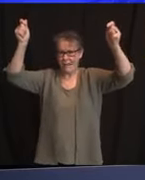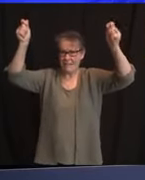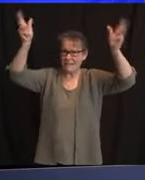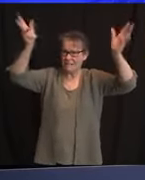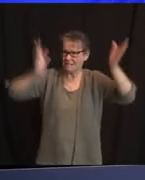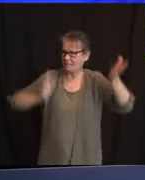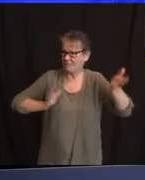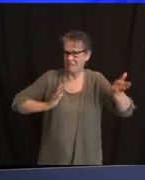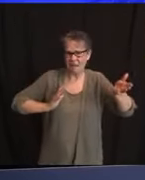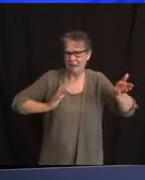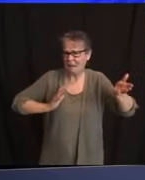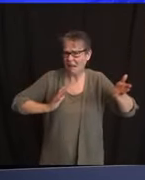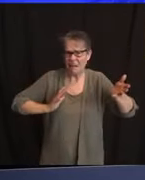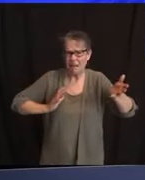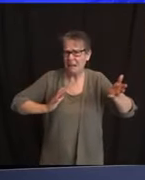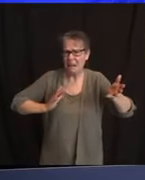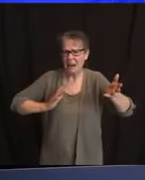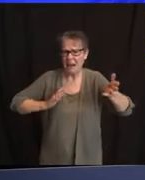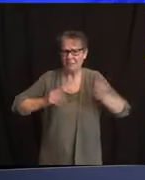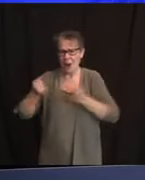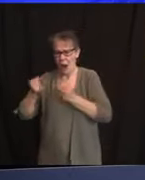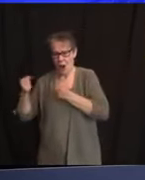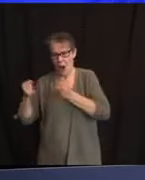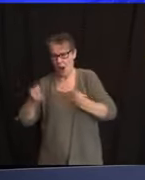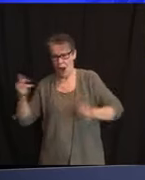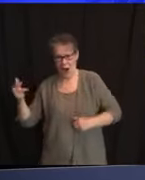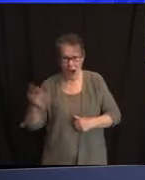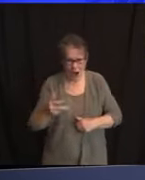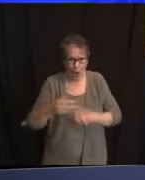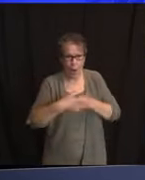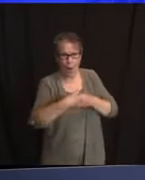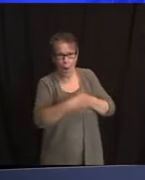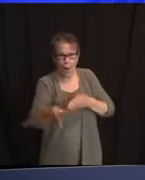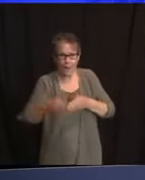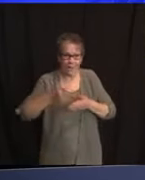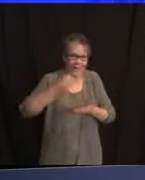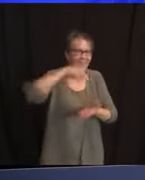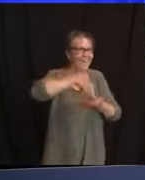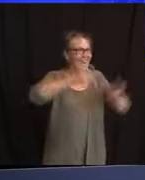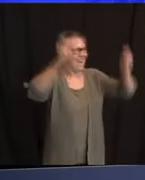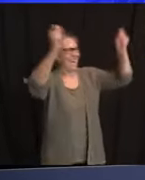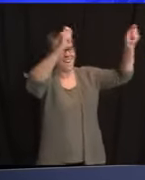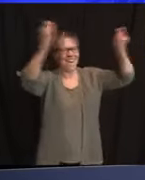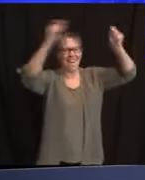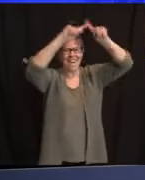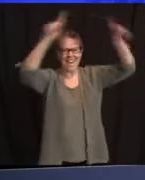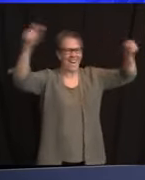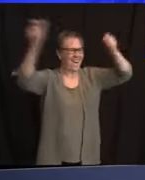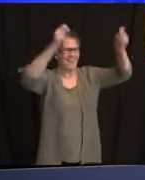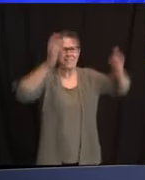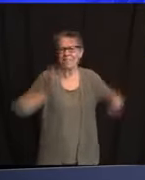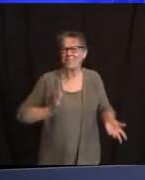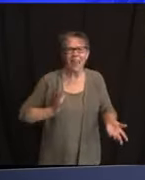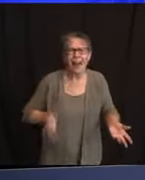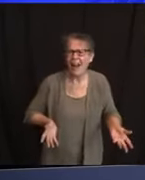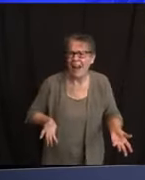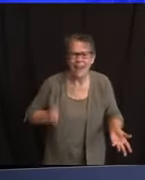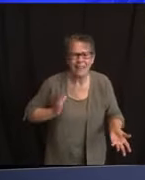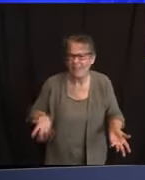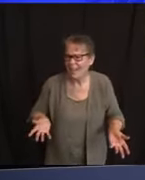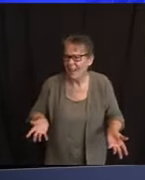of solidarity, but when there's 50 people standing on top of each other on the curb of a hospital or in front of a high school, that's where